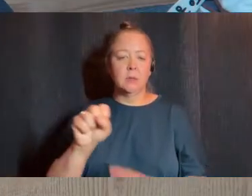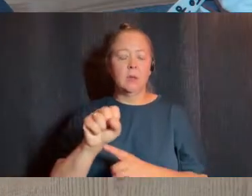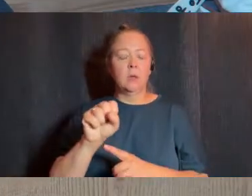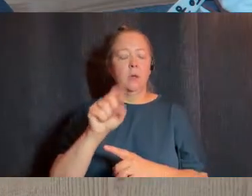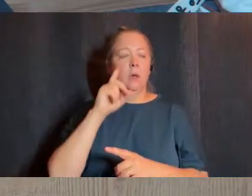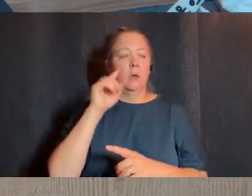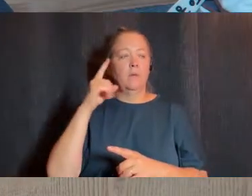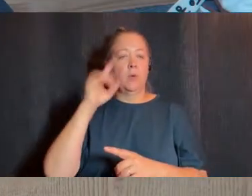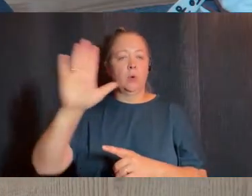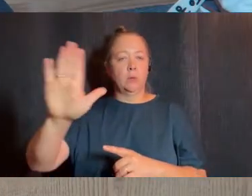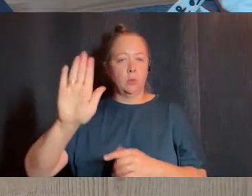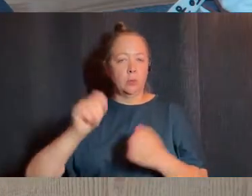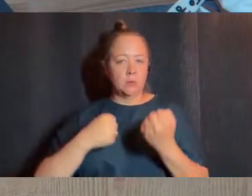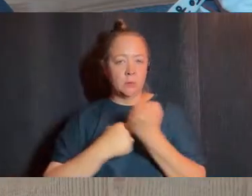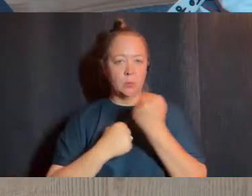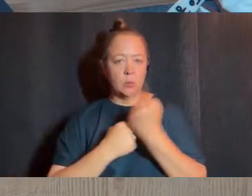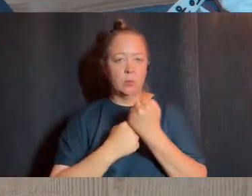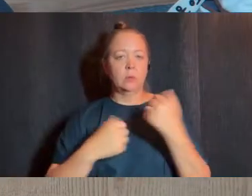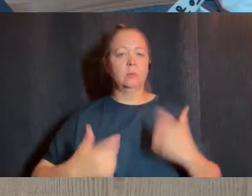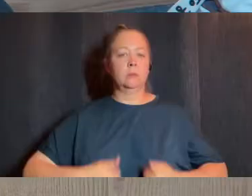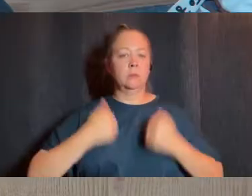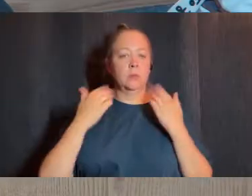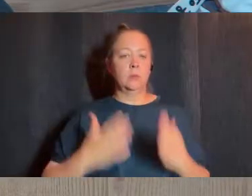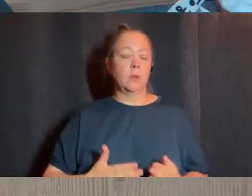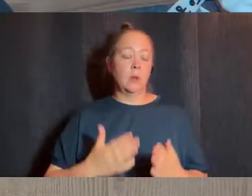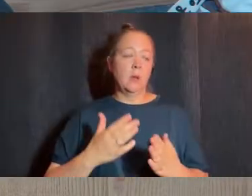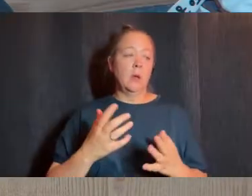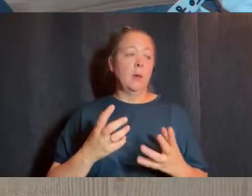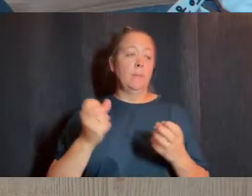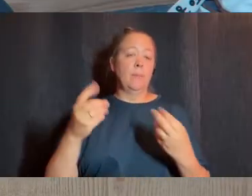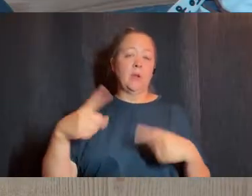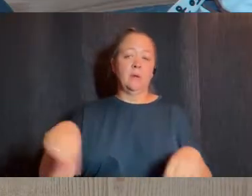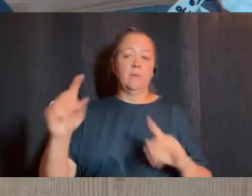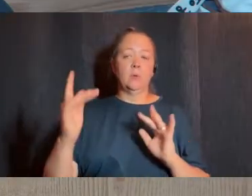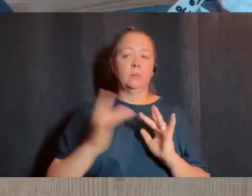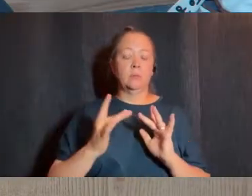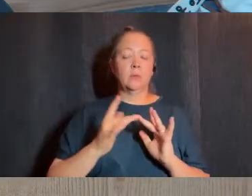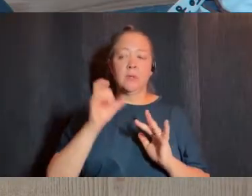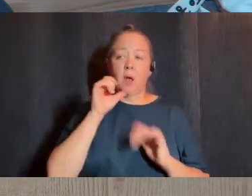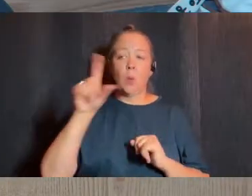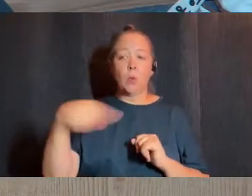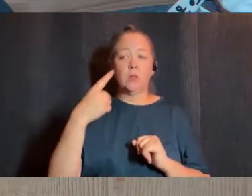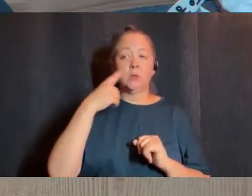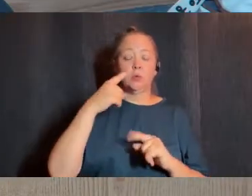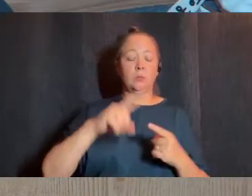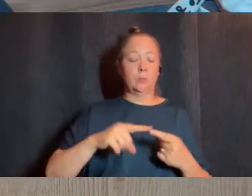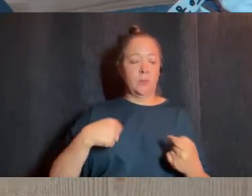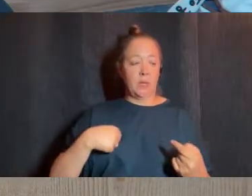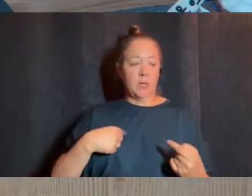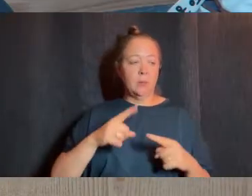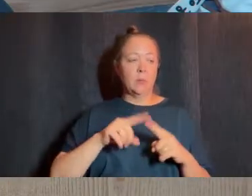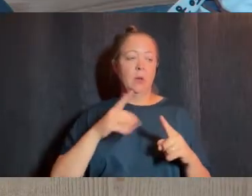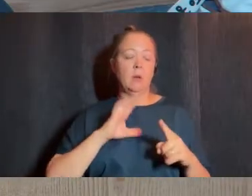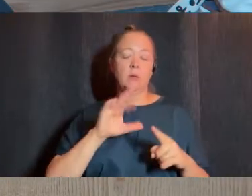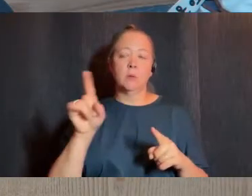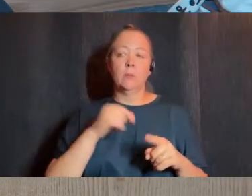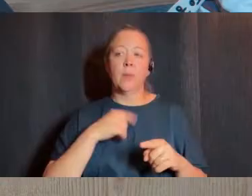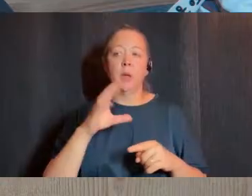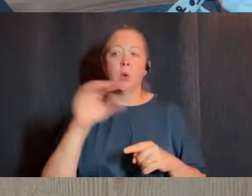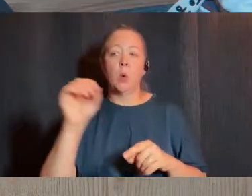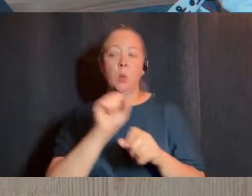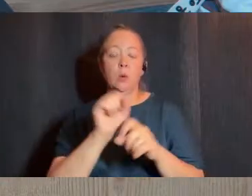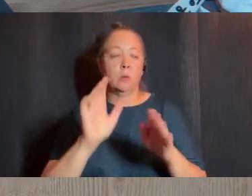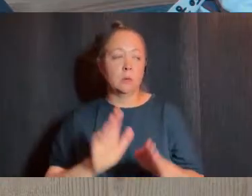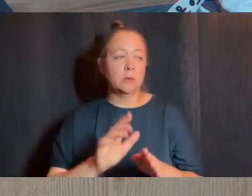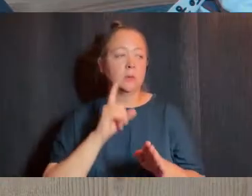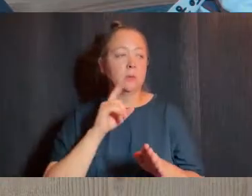beyond, because many have reached out, not only to me, but many have reached out to my colleagues up here on the dais in support